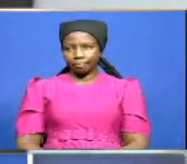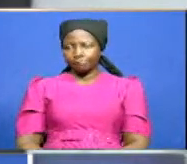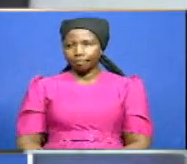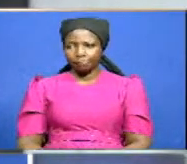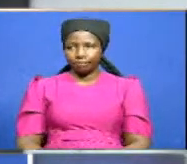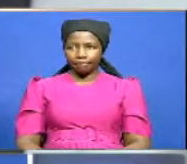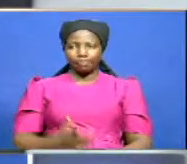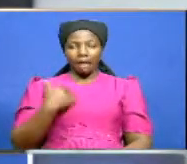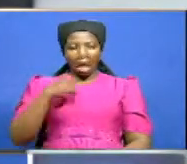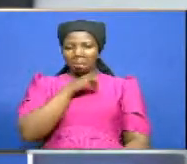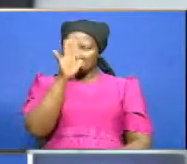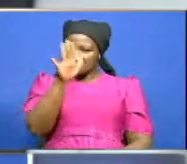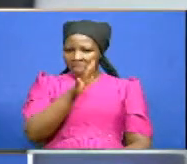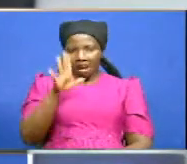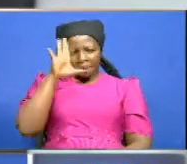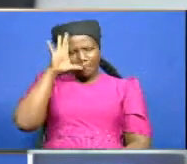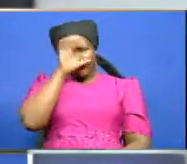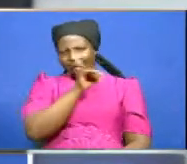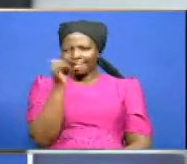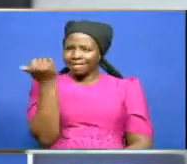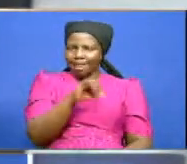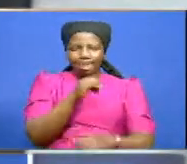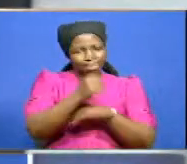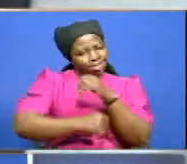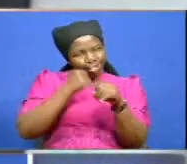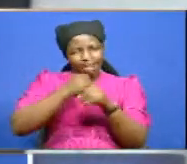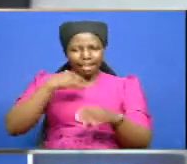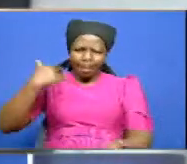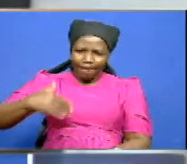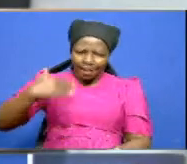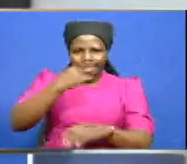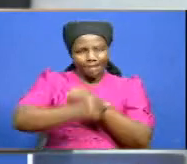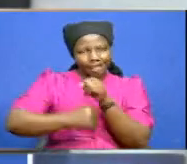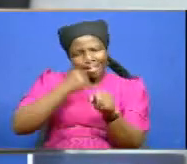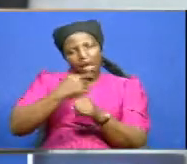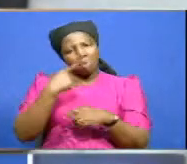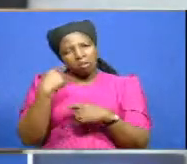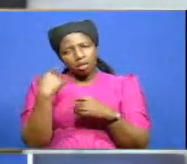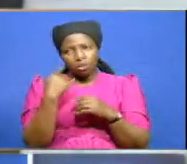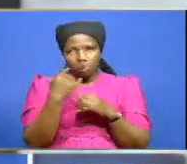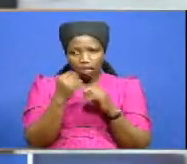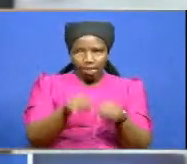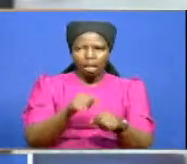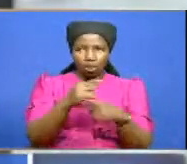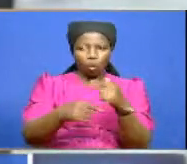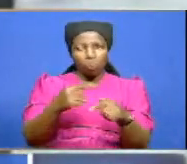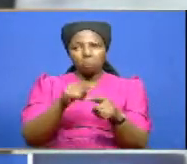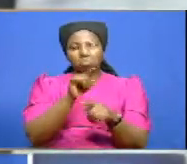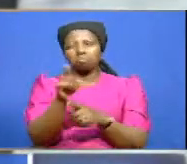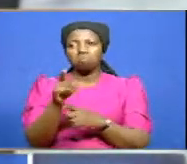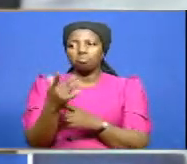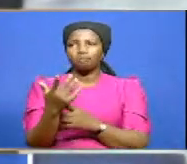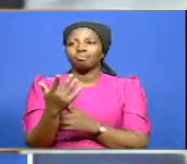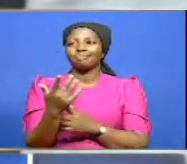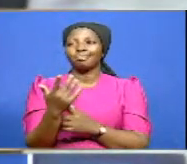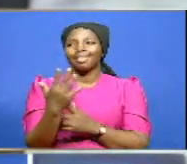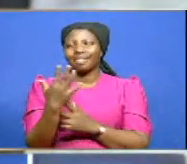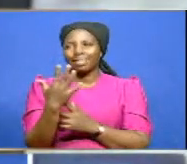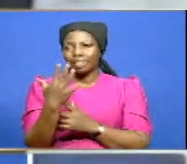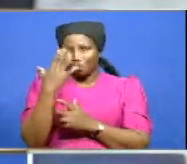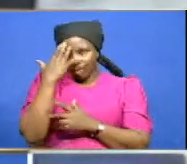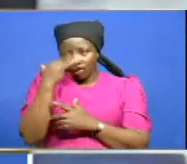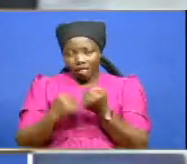And we never miss any year. Every year we could continue this Mombasa Open tournament because of the